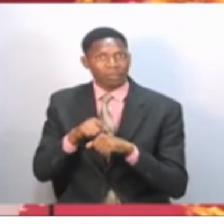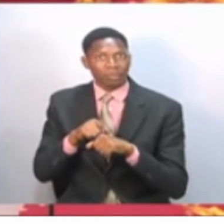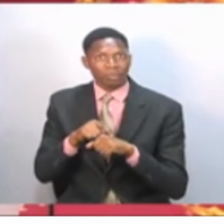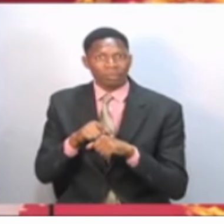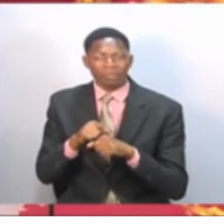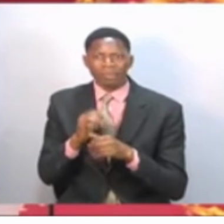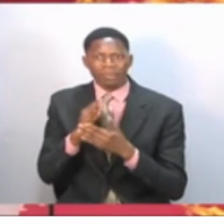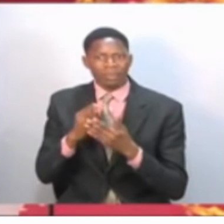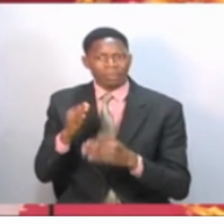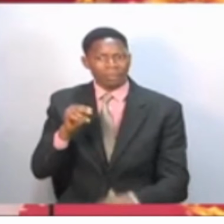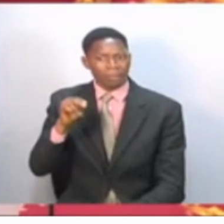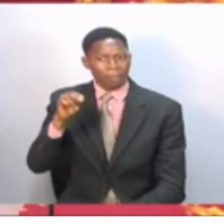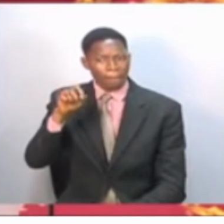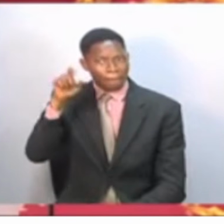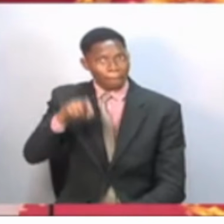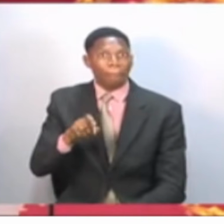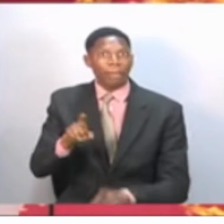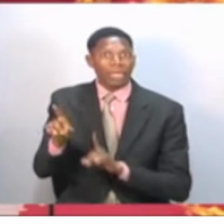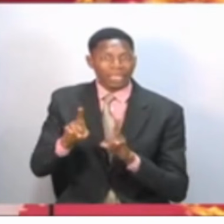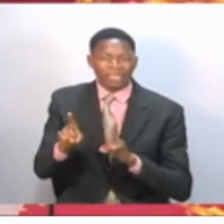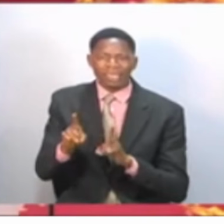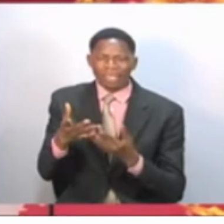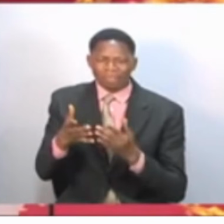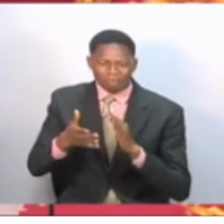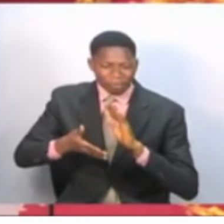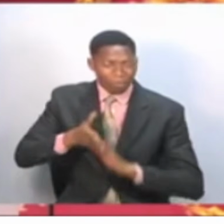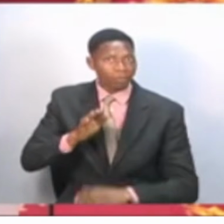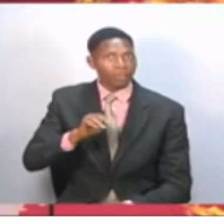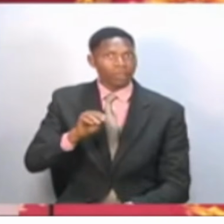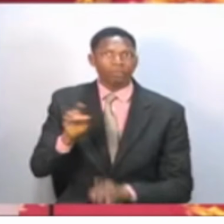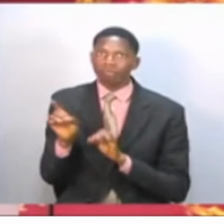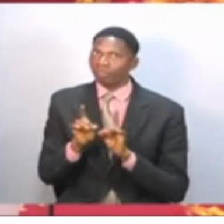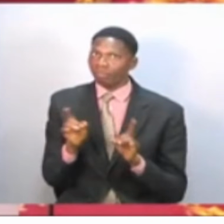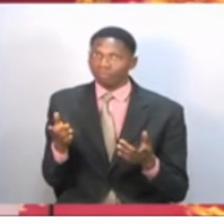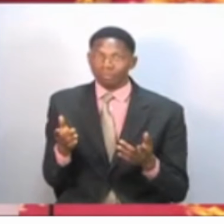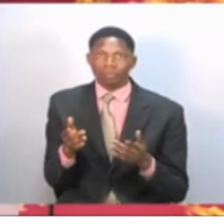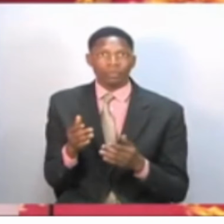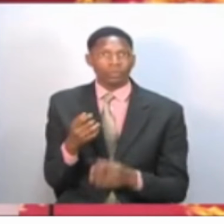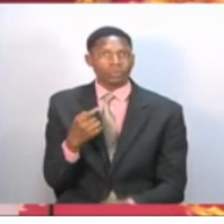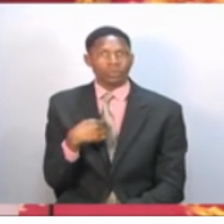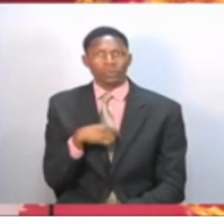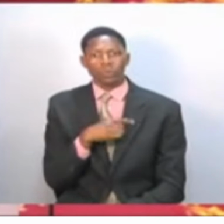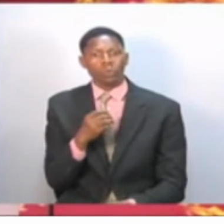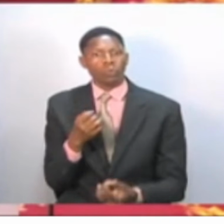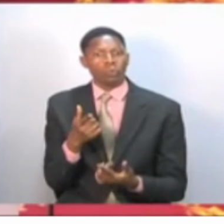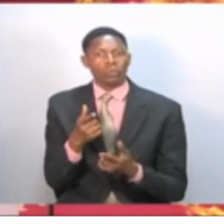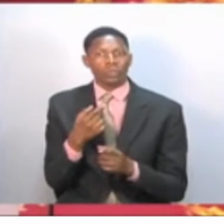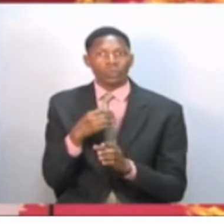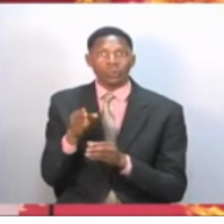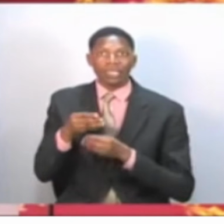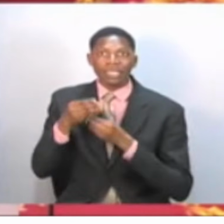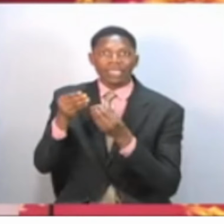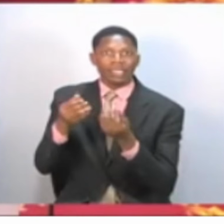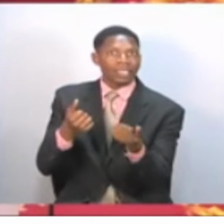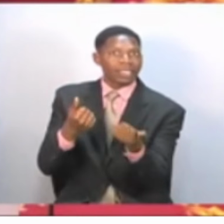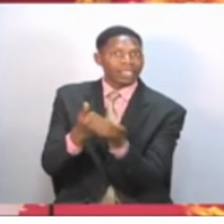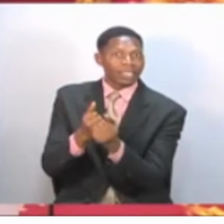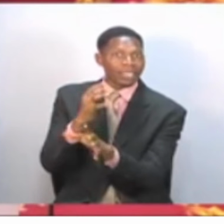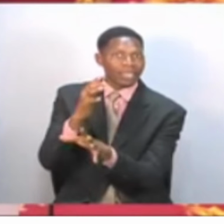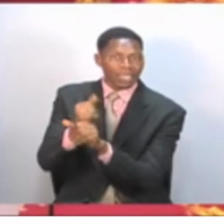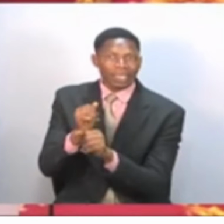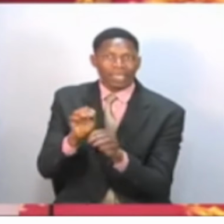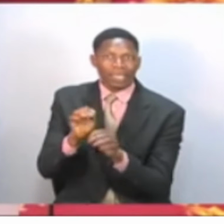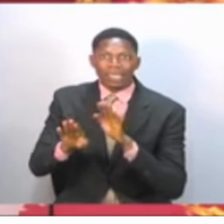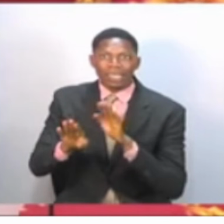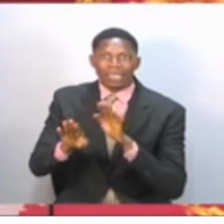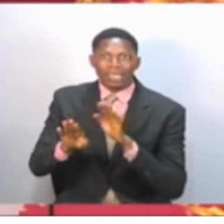something needed to be done and done urgently. Mr. Speaker, with dedicated funding already secured under the